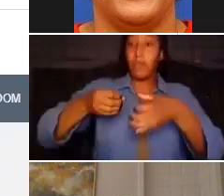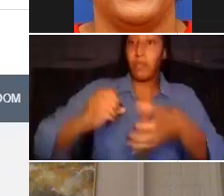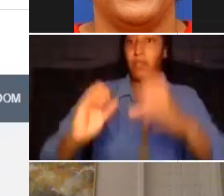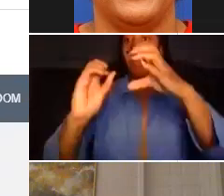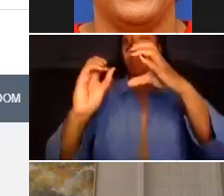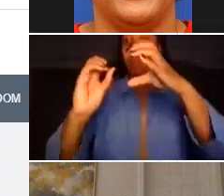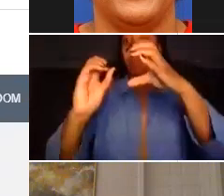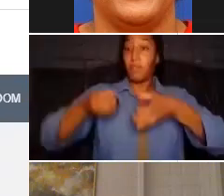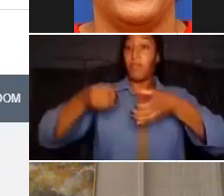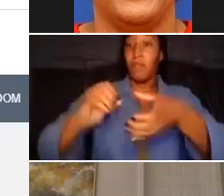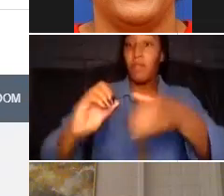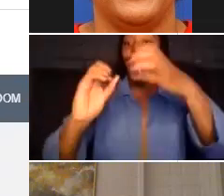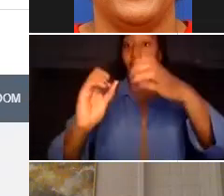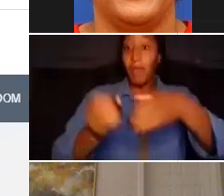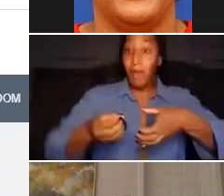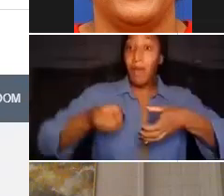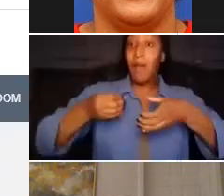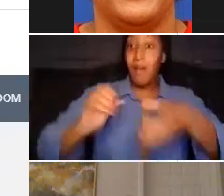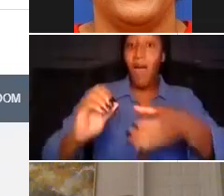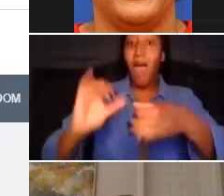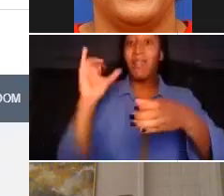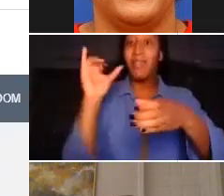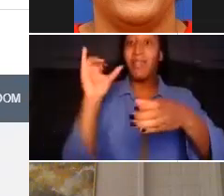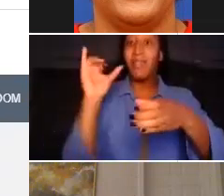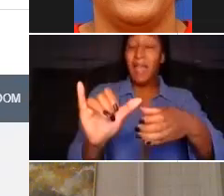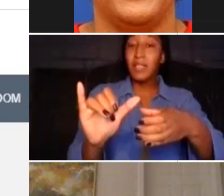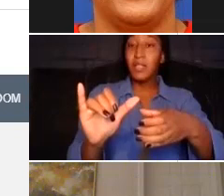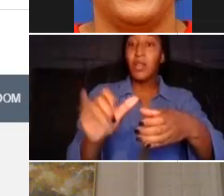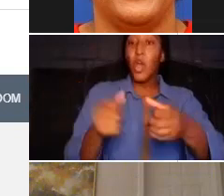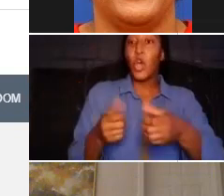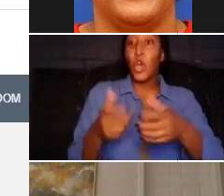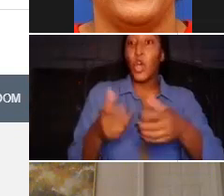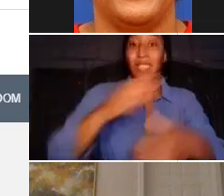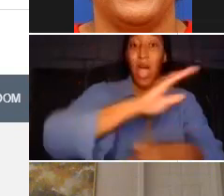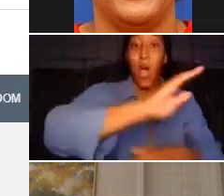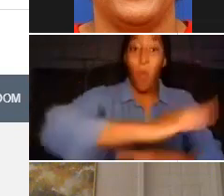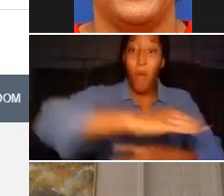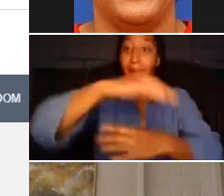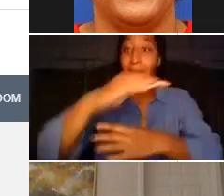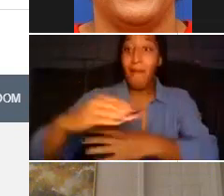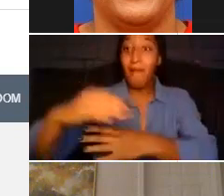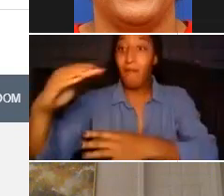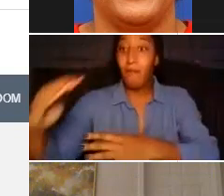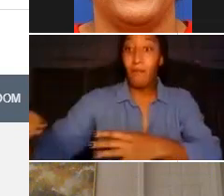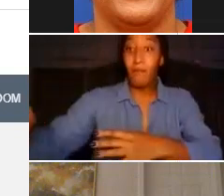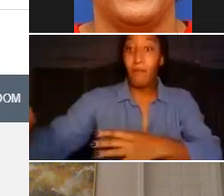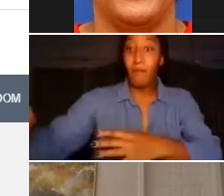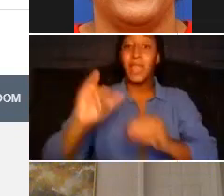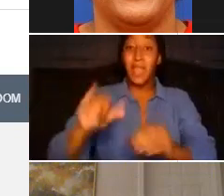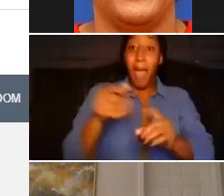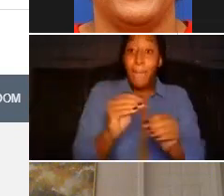So whatever is oscillating can create this wave which moves out from the